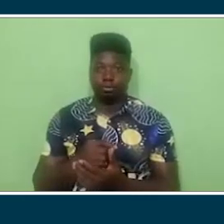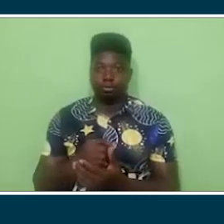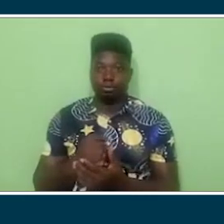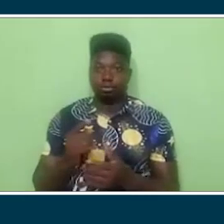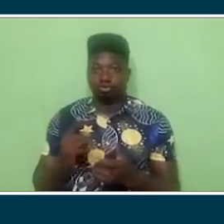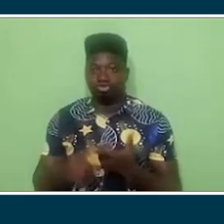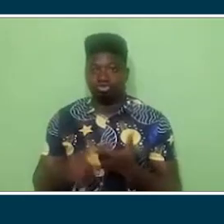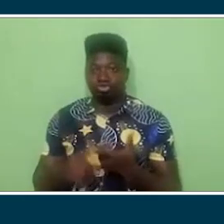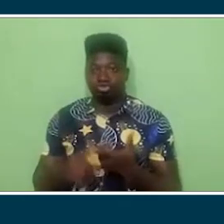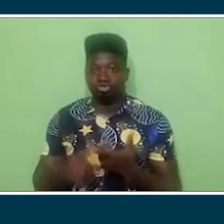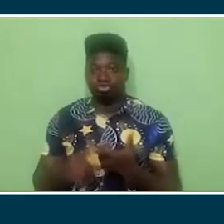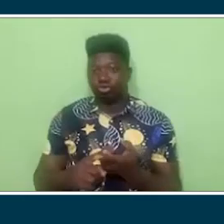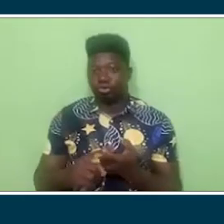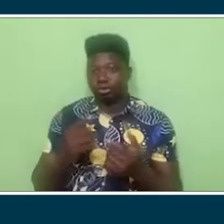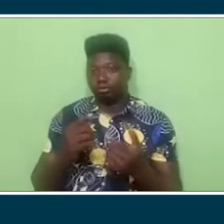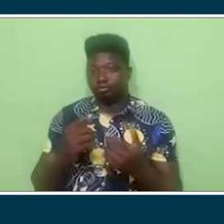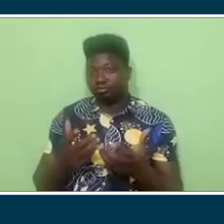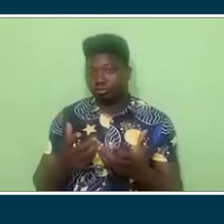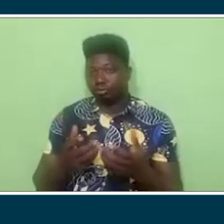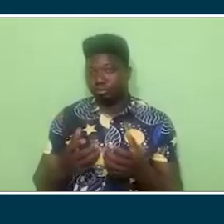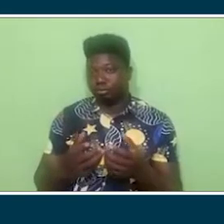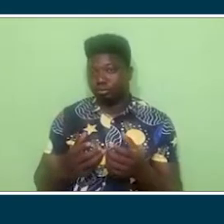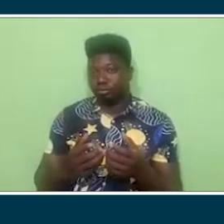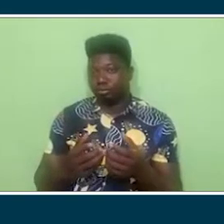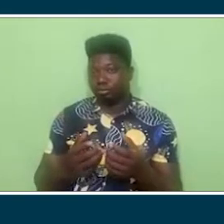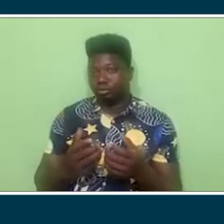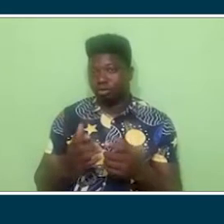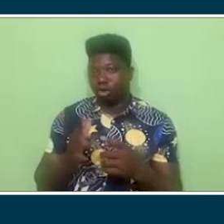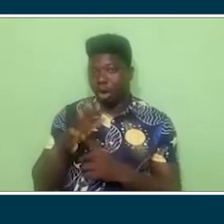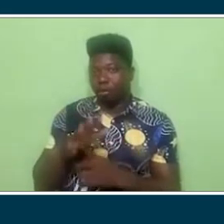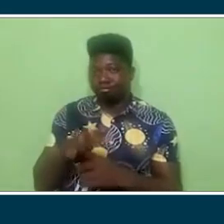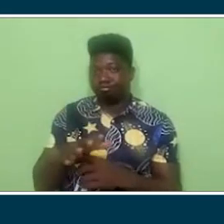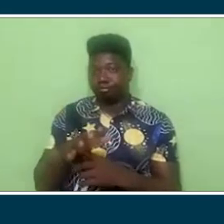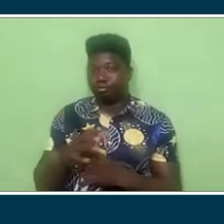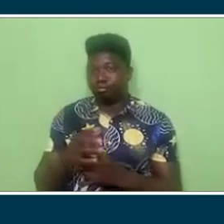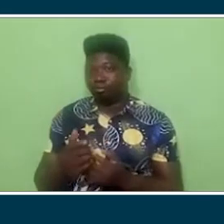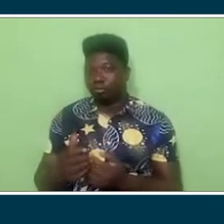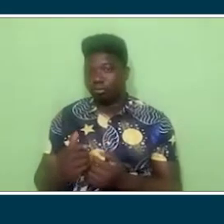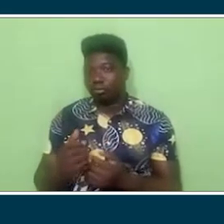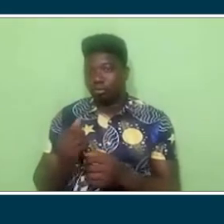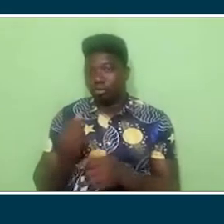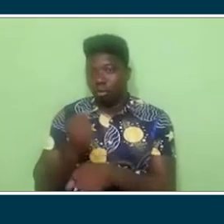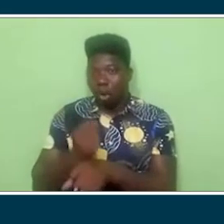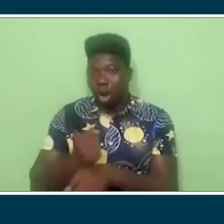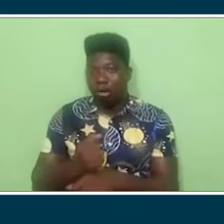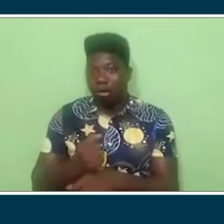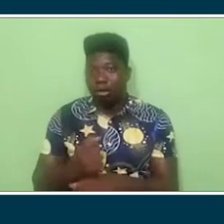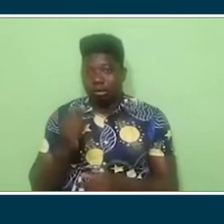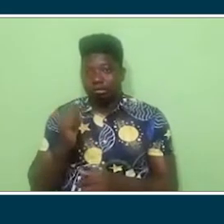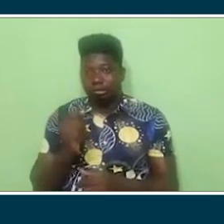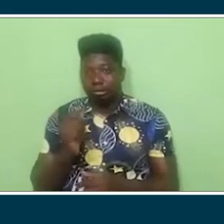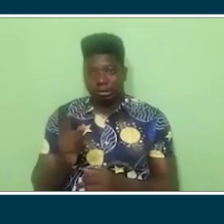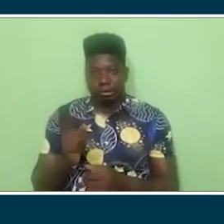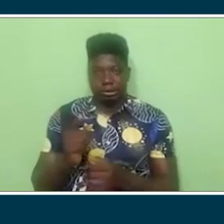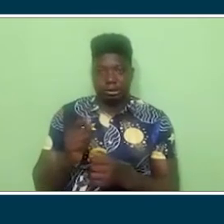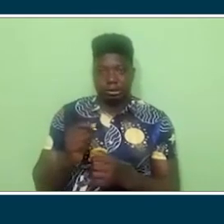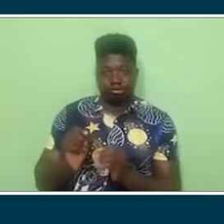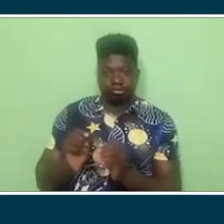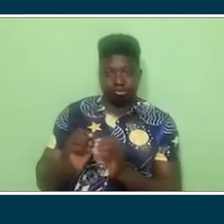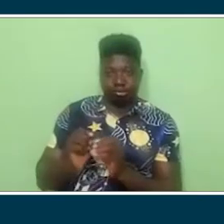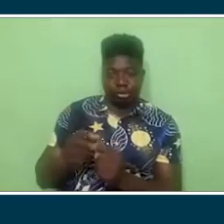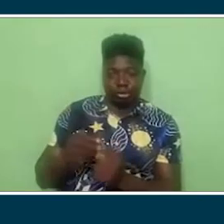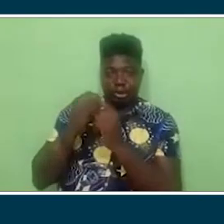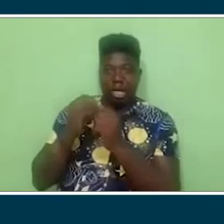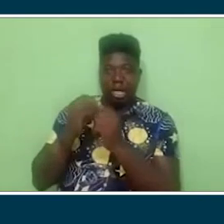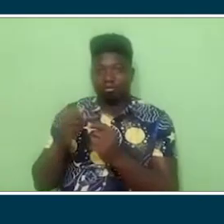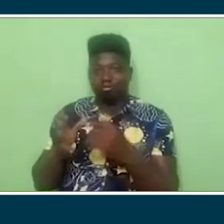it's kind of like a special virus that wants to interrupt anything that would threaten it, right? It just wants to live, like